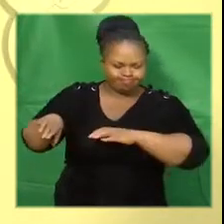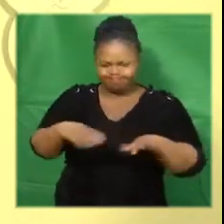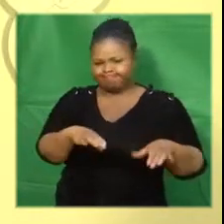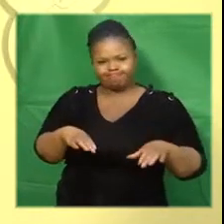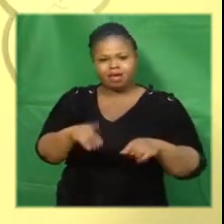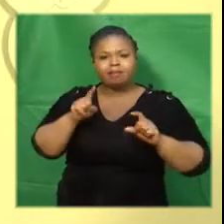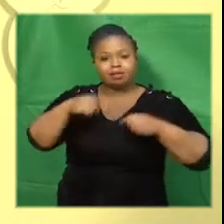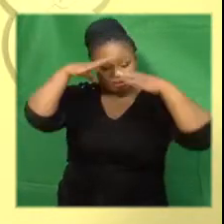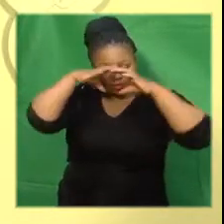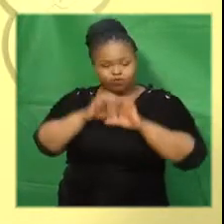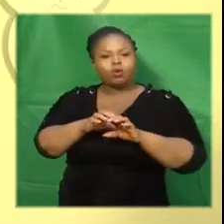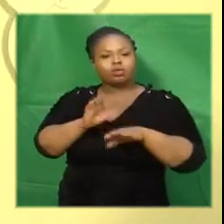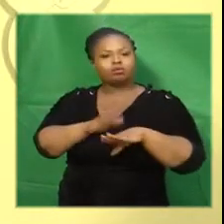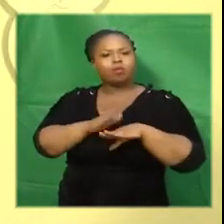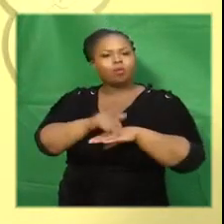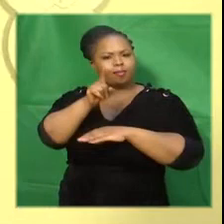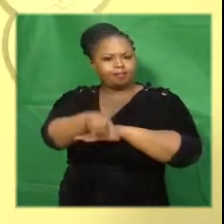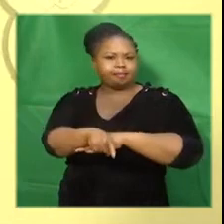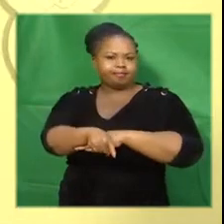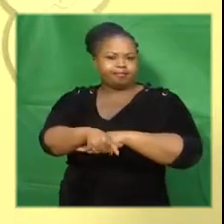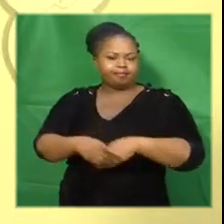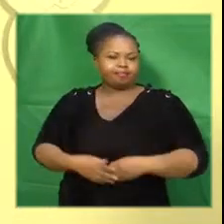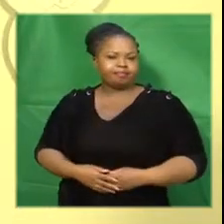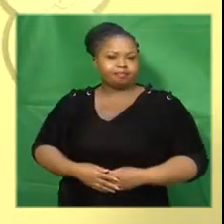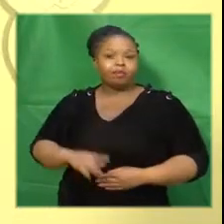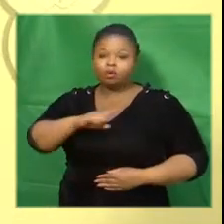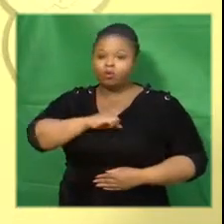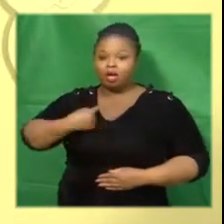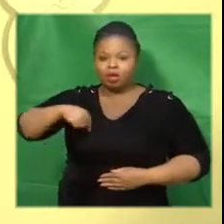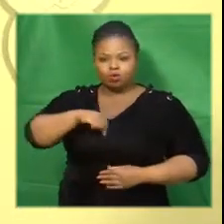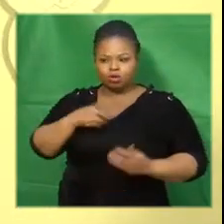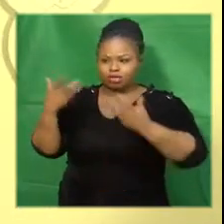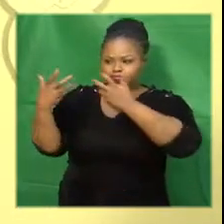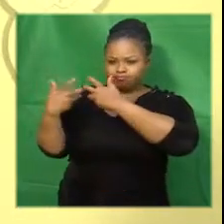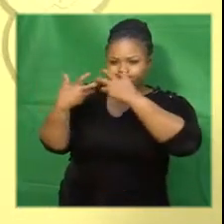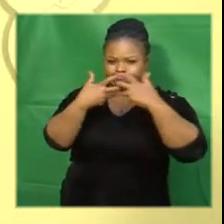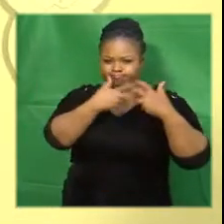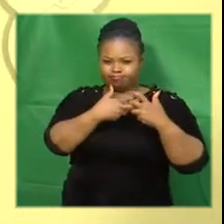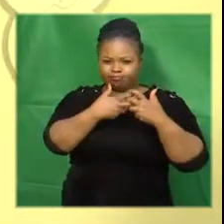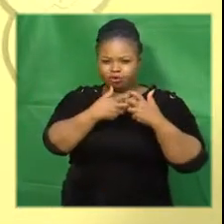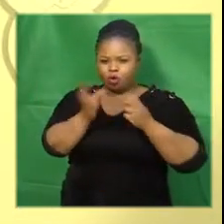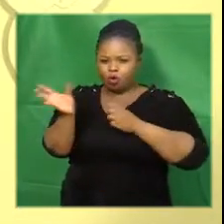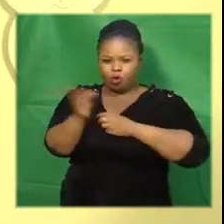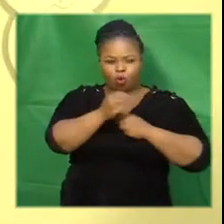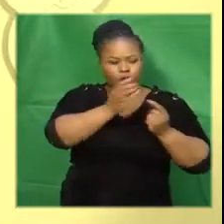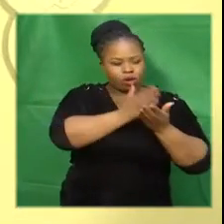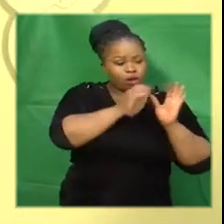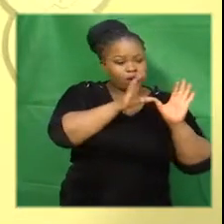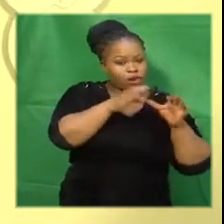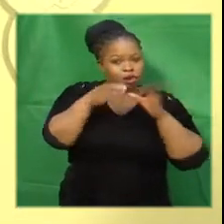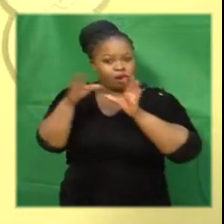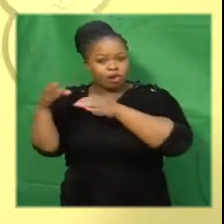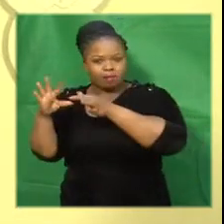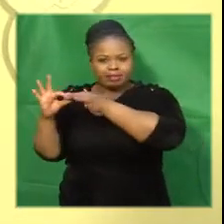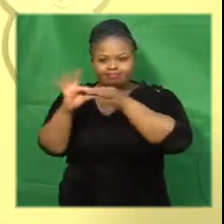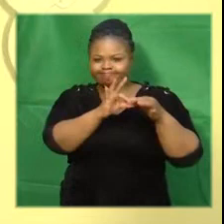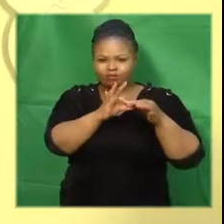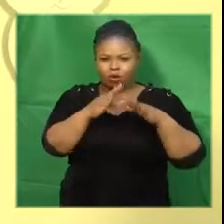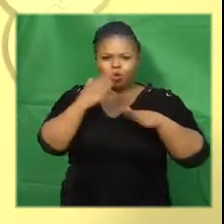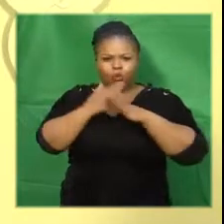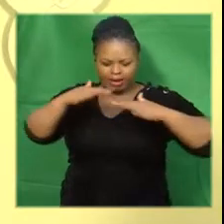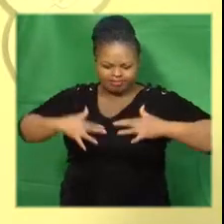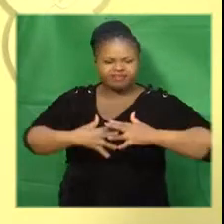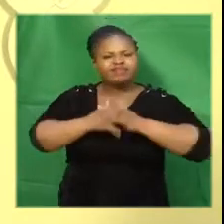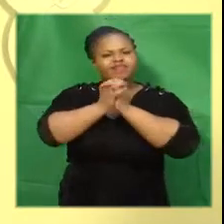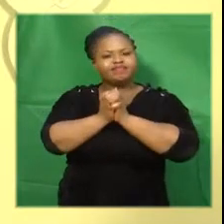action and focus. It requires cooperation amongst all sectors of society and the